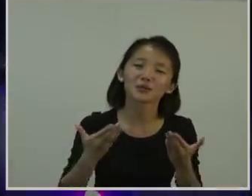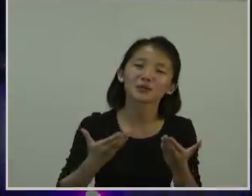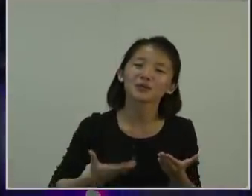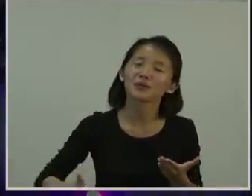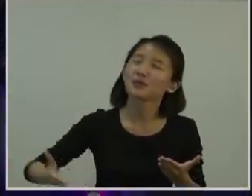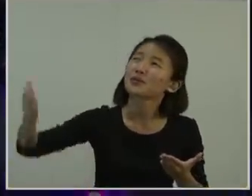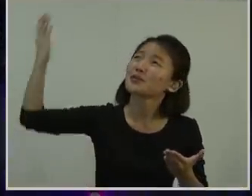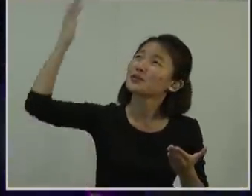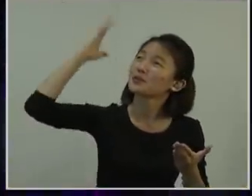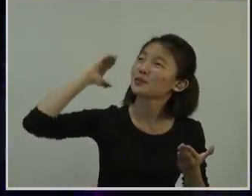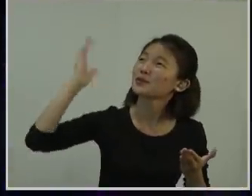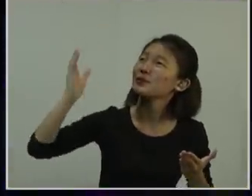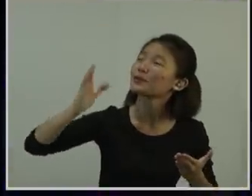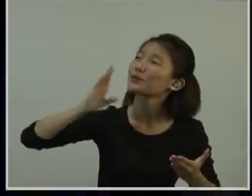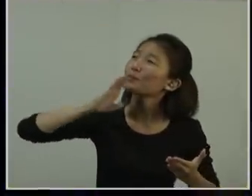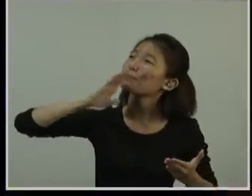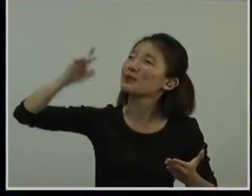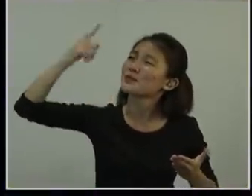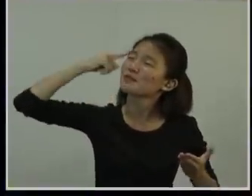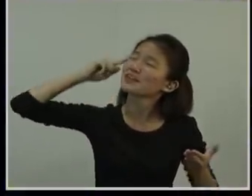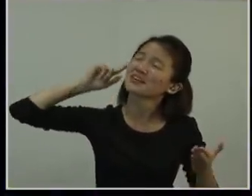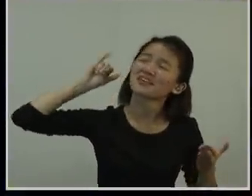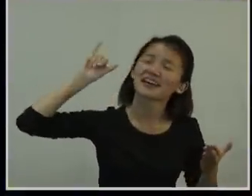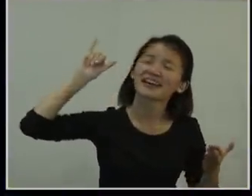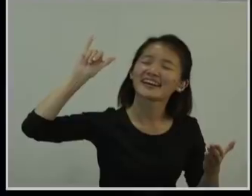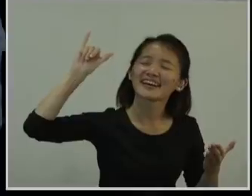below will be